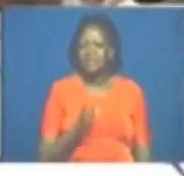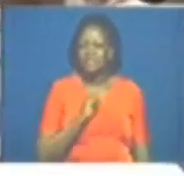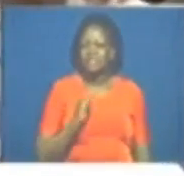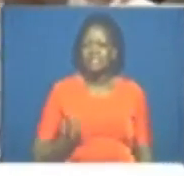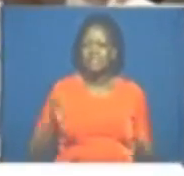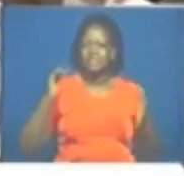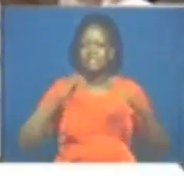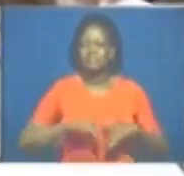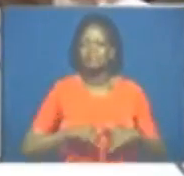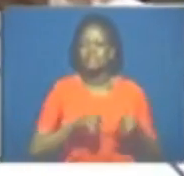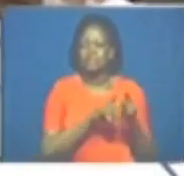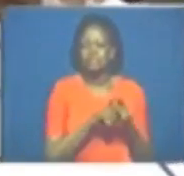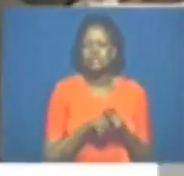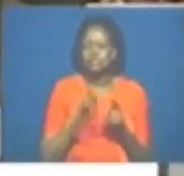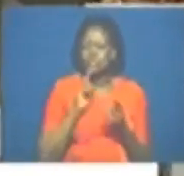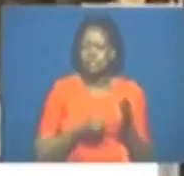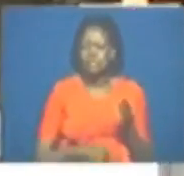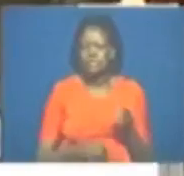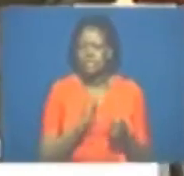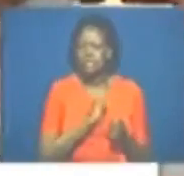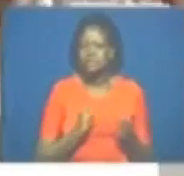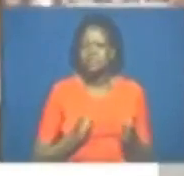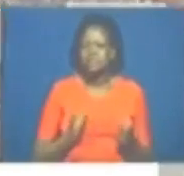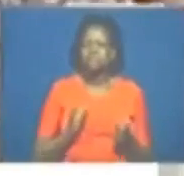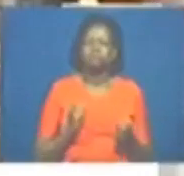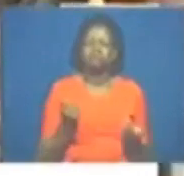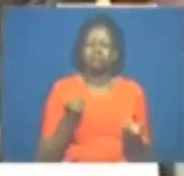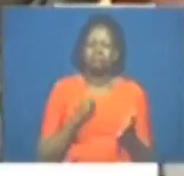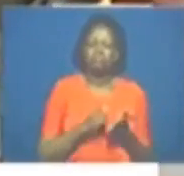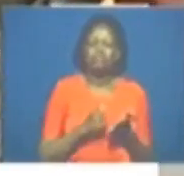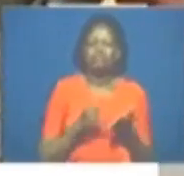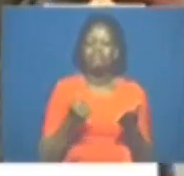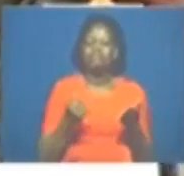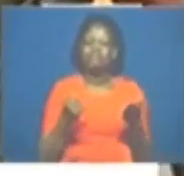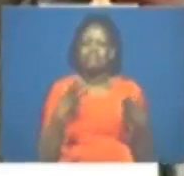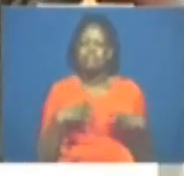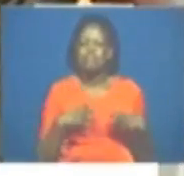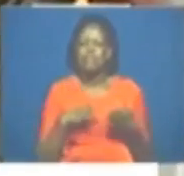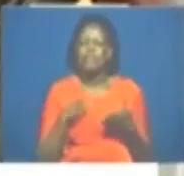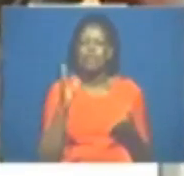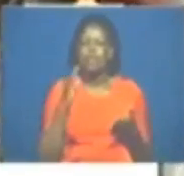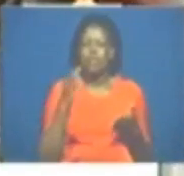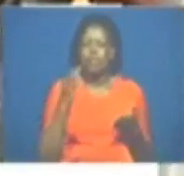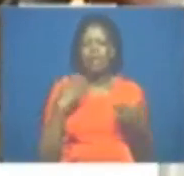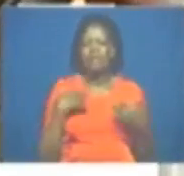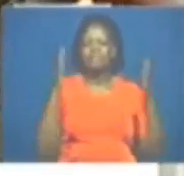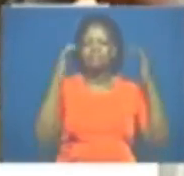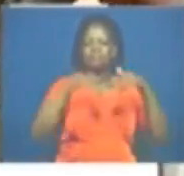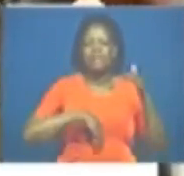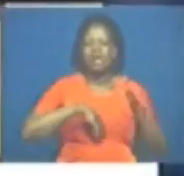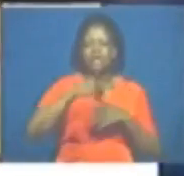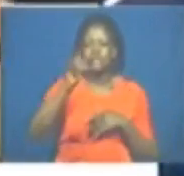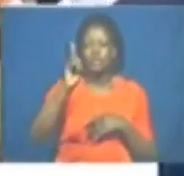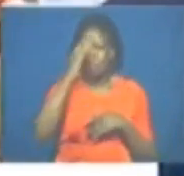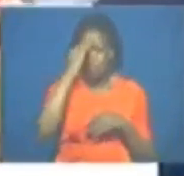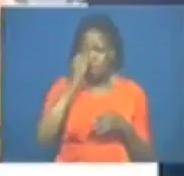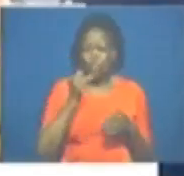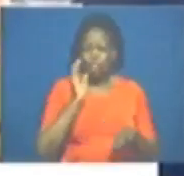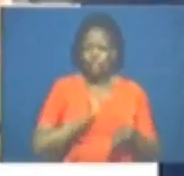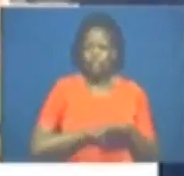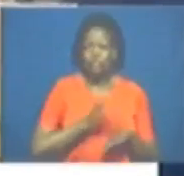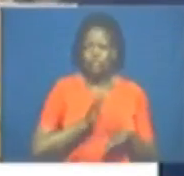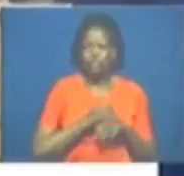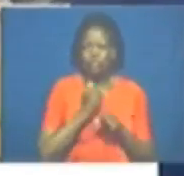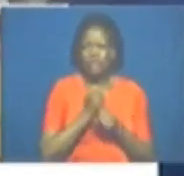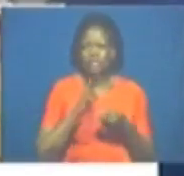Lusaka also revealed that the Senate will engage the electorate more by holding sessions outside Nairobi as it seeks to foster a good working relationship